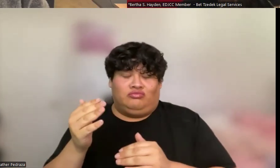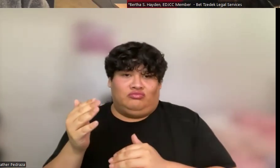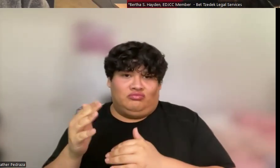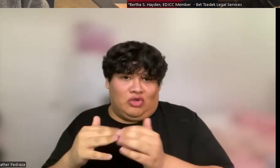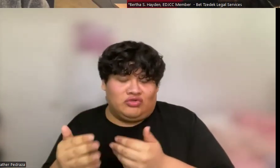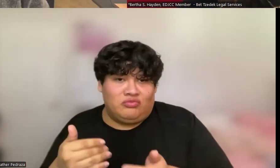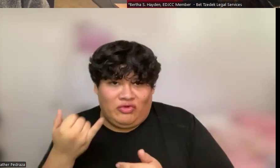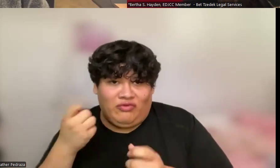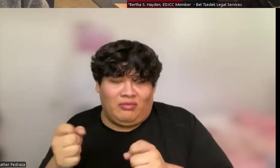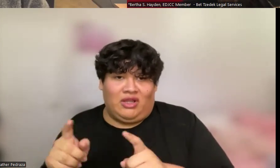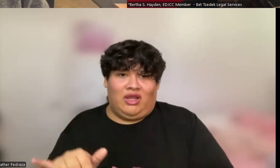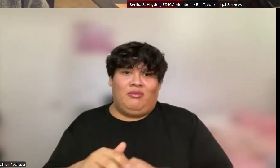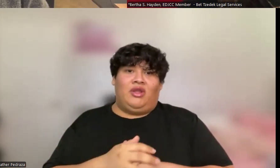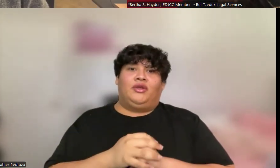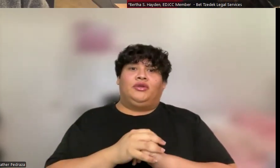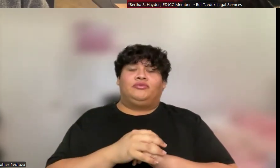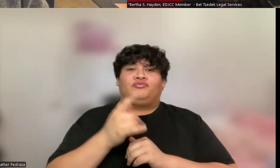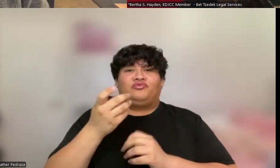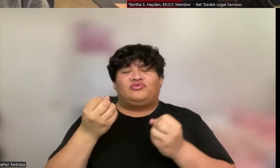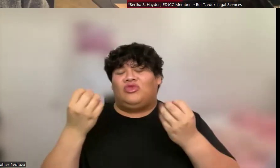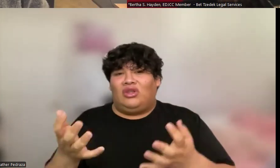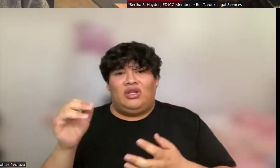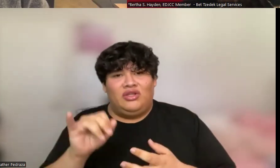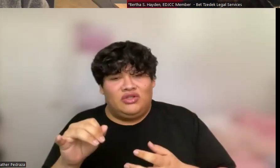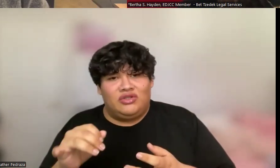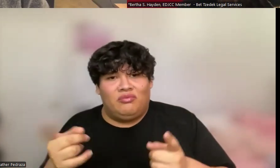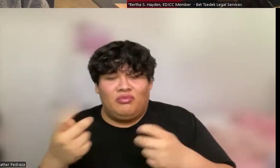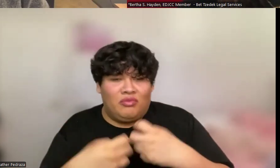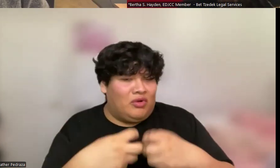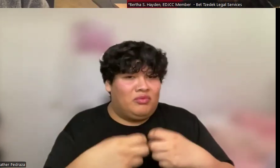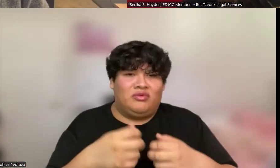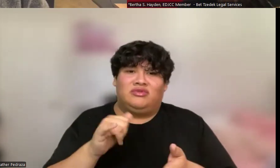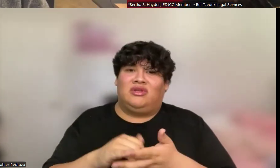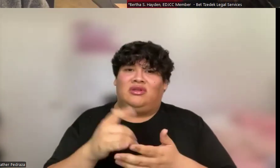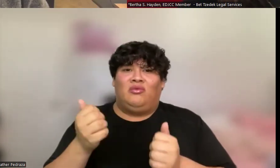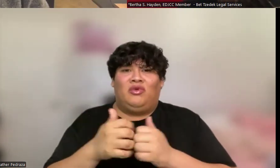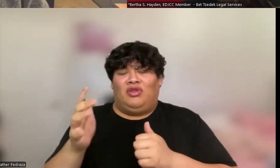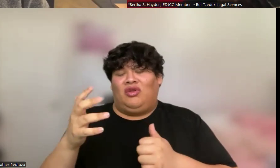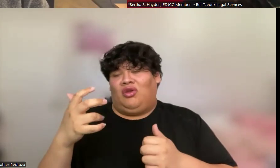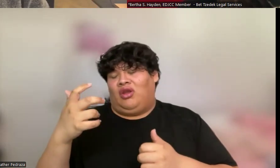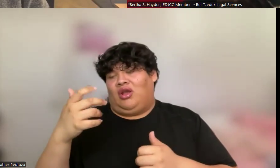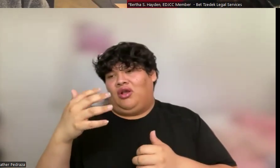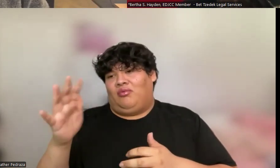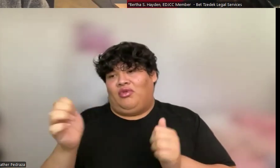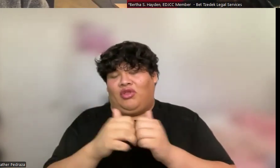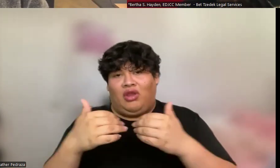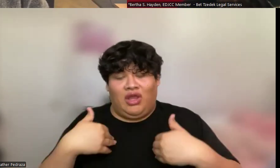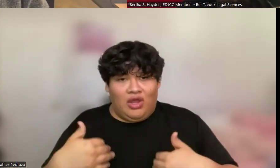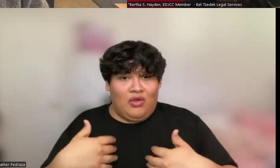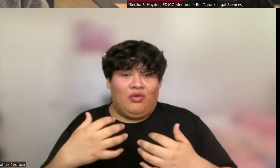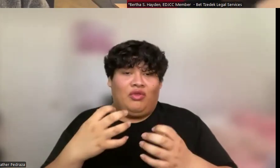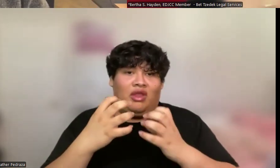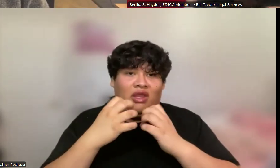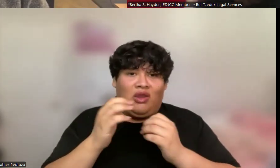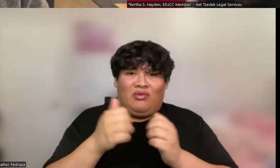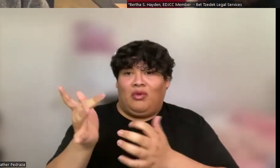there are a lot of issues for people depending on what their healthcare is. Medi-Cal actually